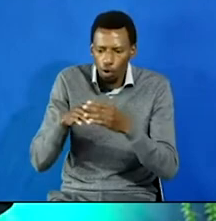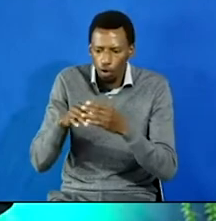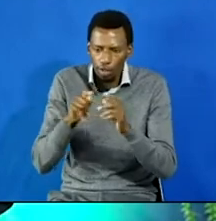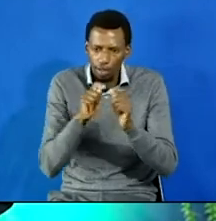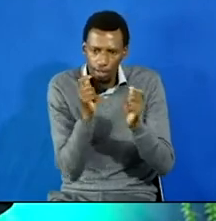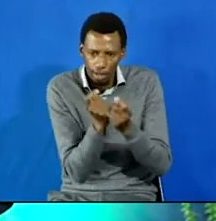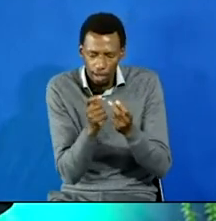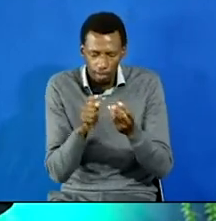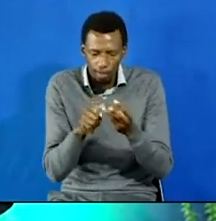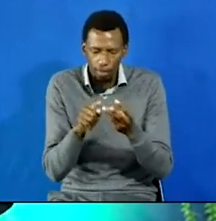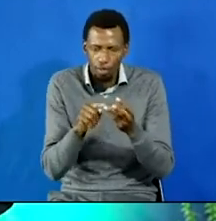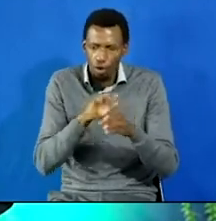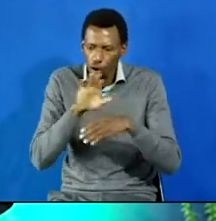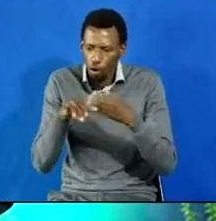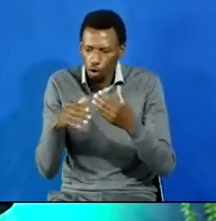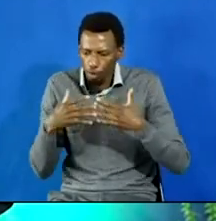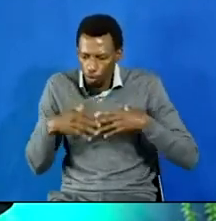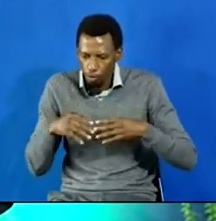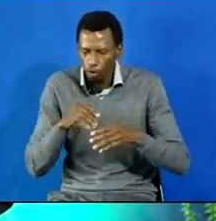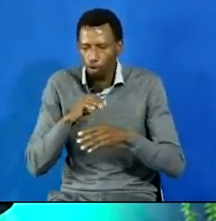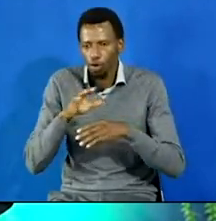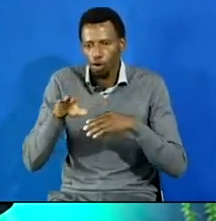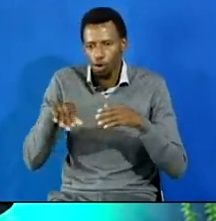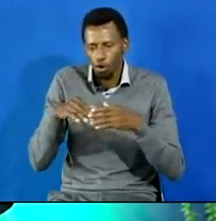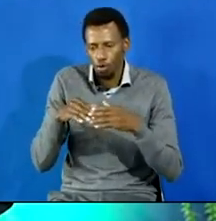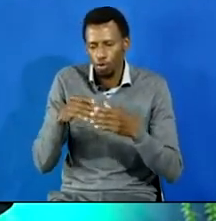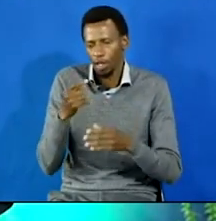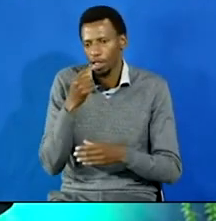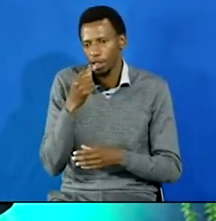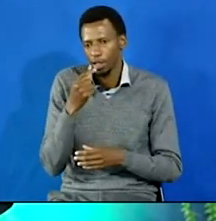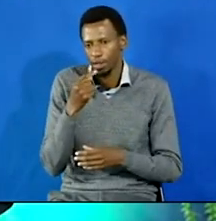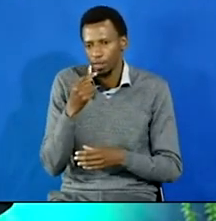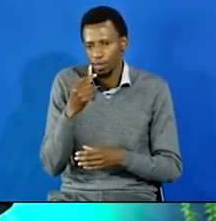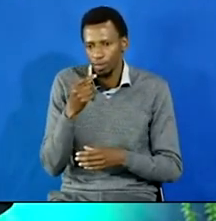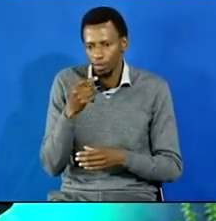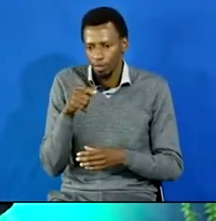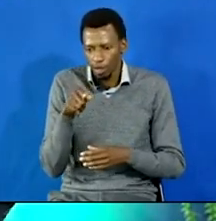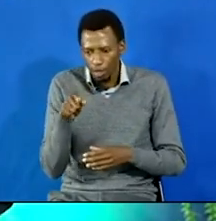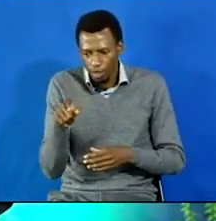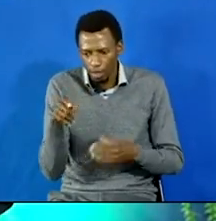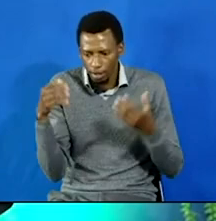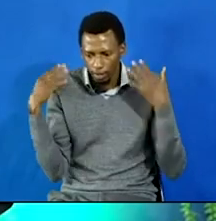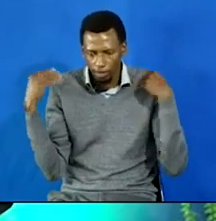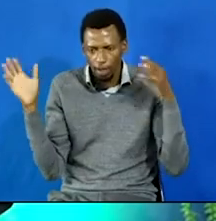tongue. And with a loud voice, this angel could speak,